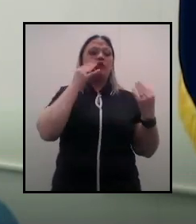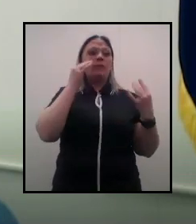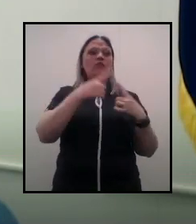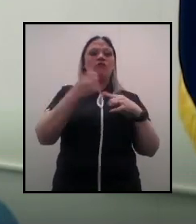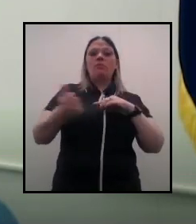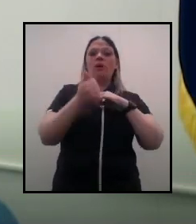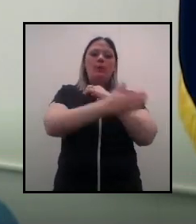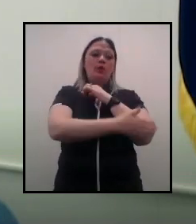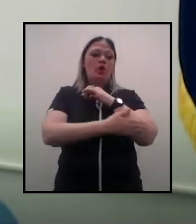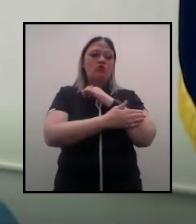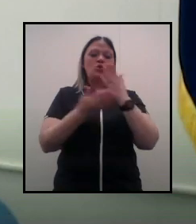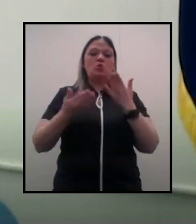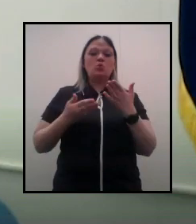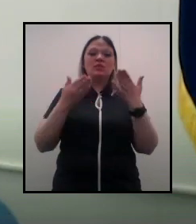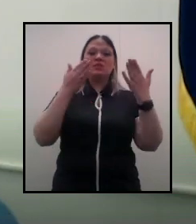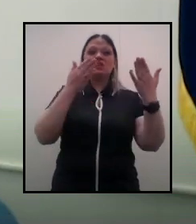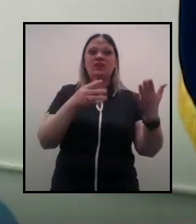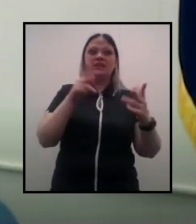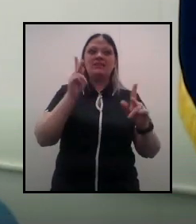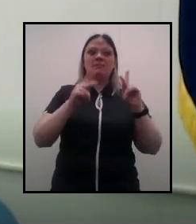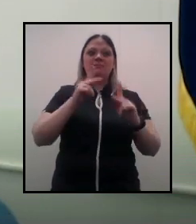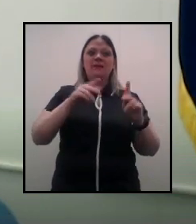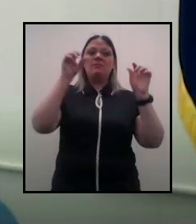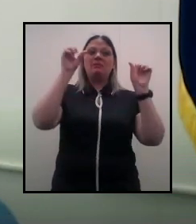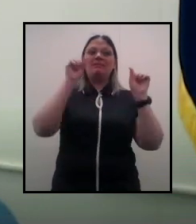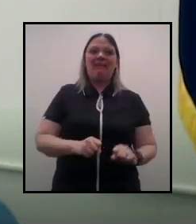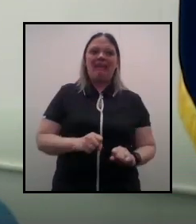that suggest that people are able to get